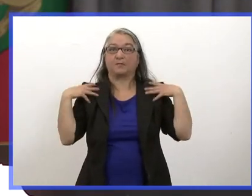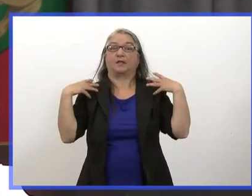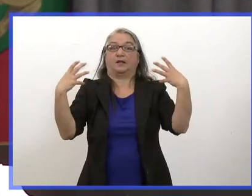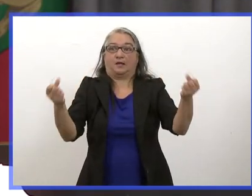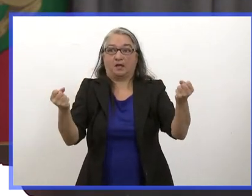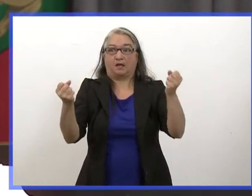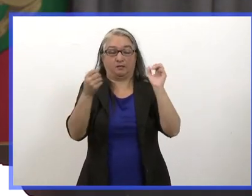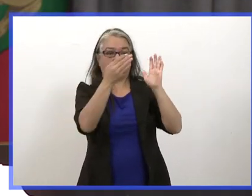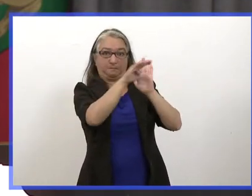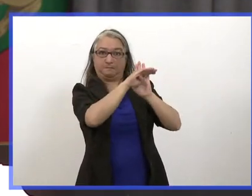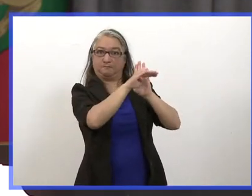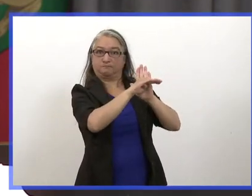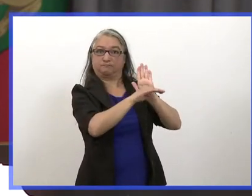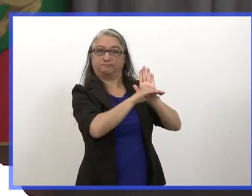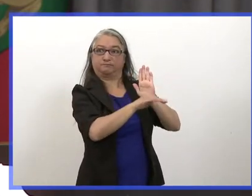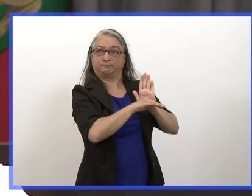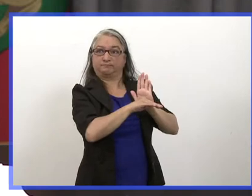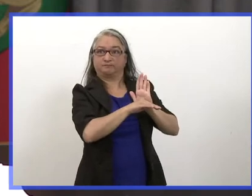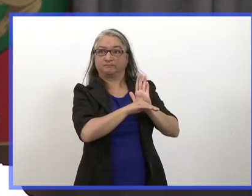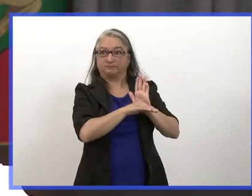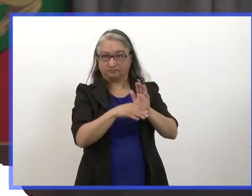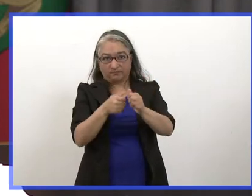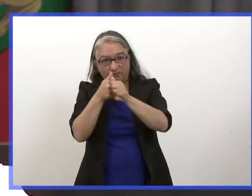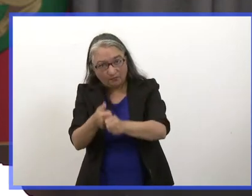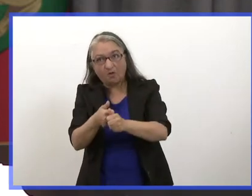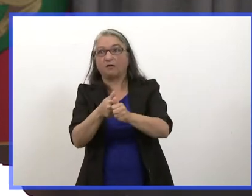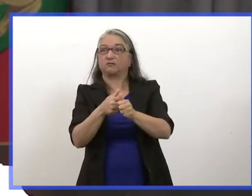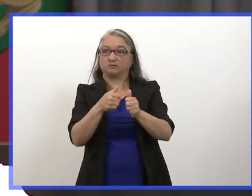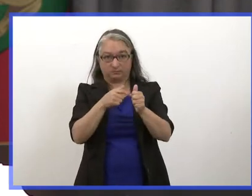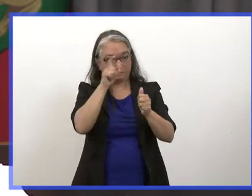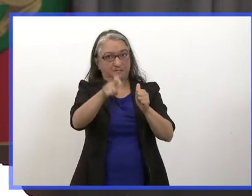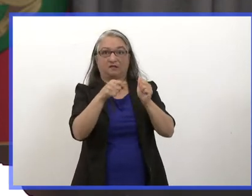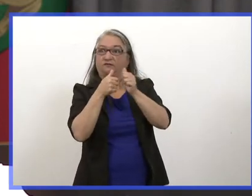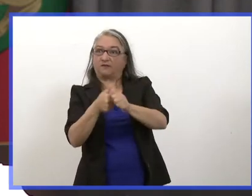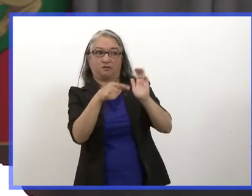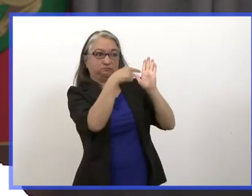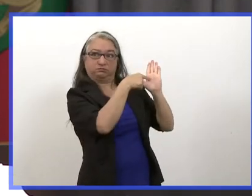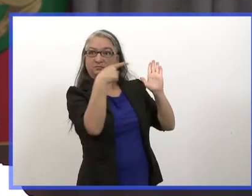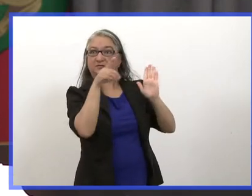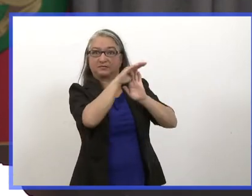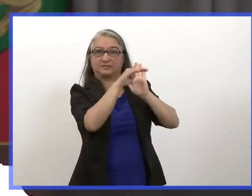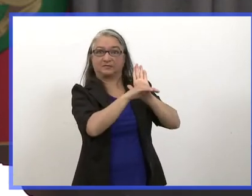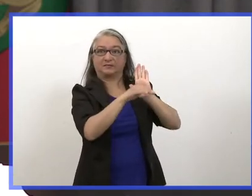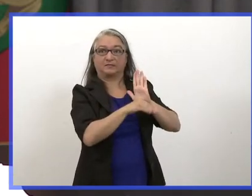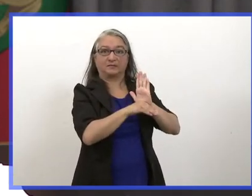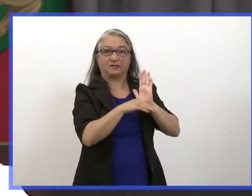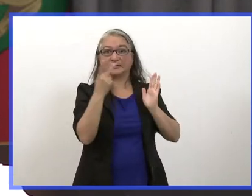facilities, businesses and workplaces where we're seeing multiple cases and transmission.